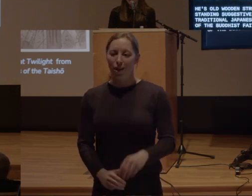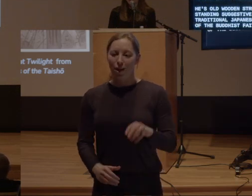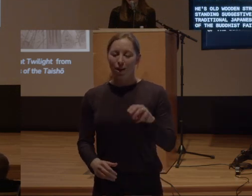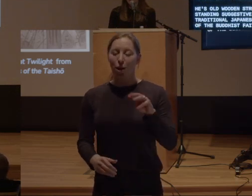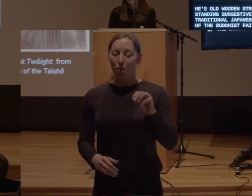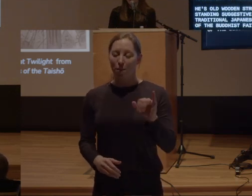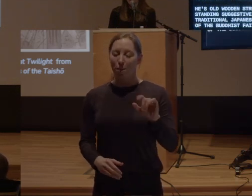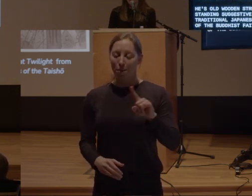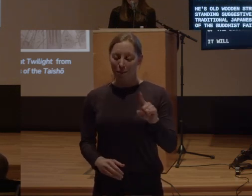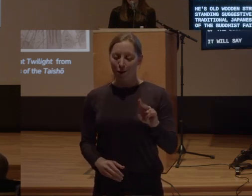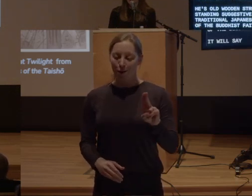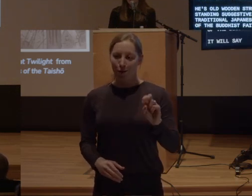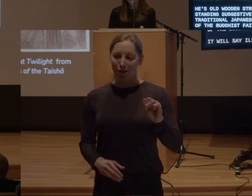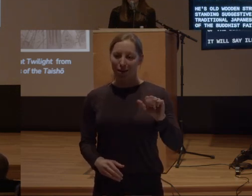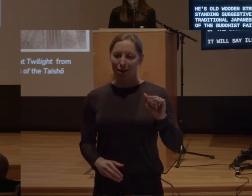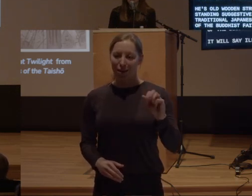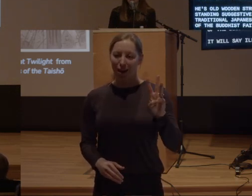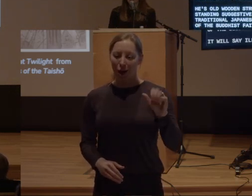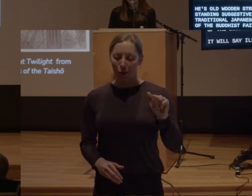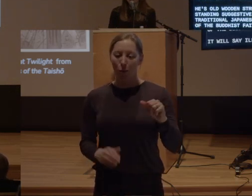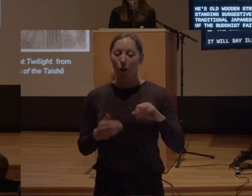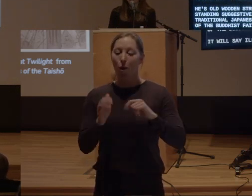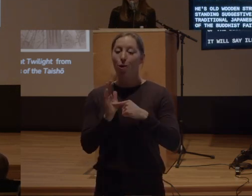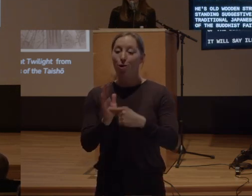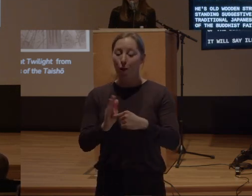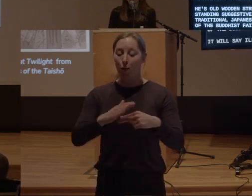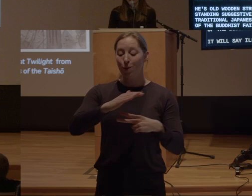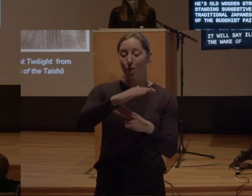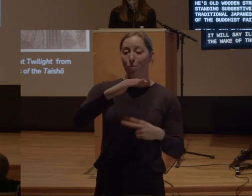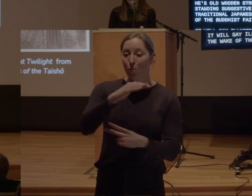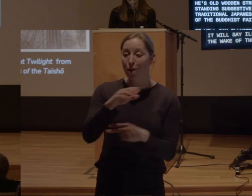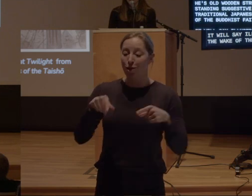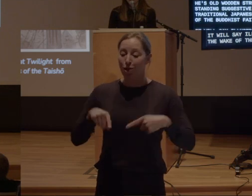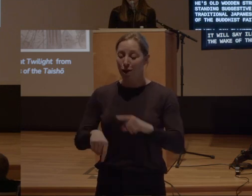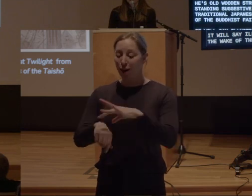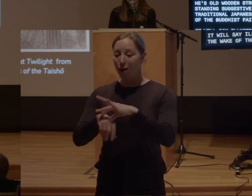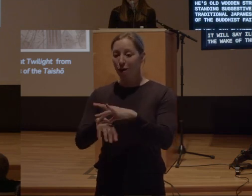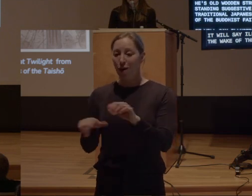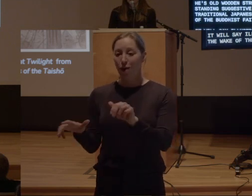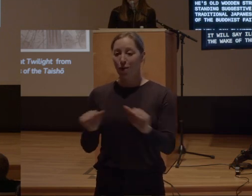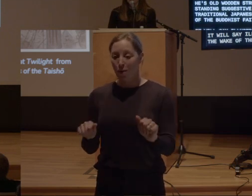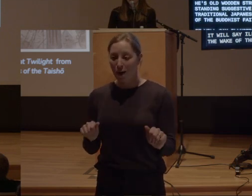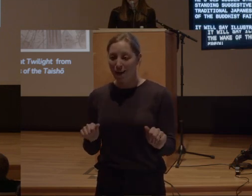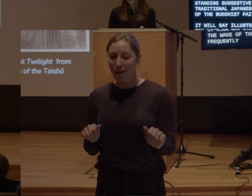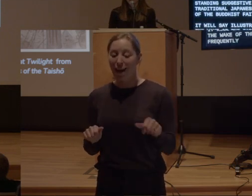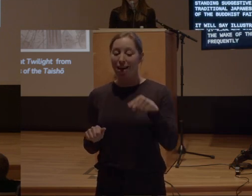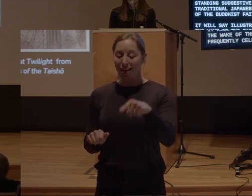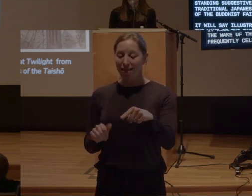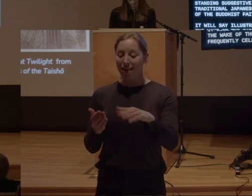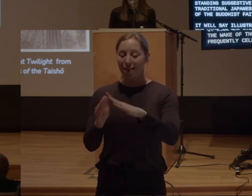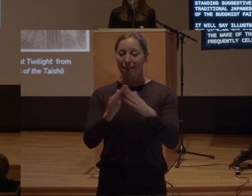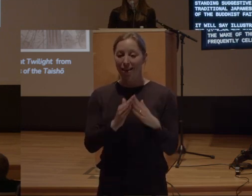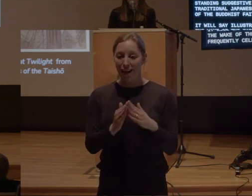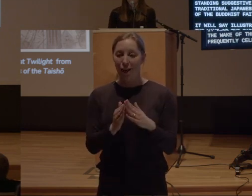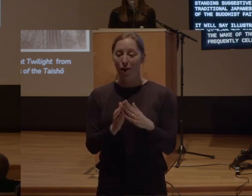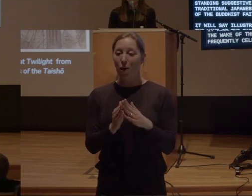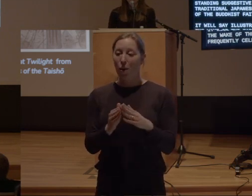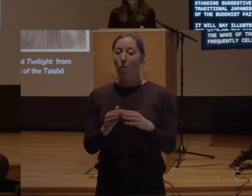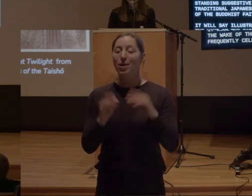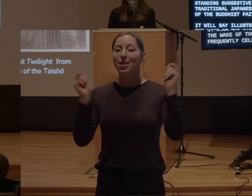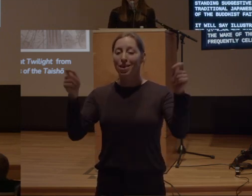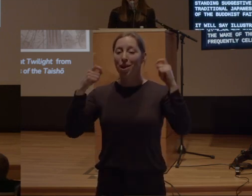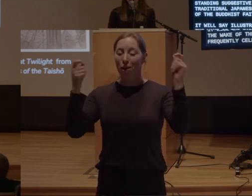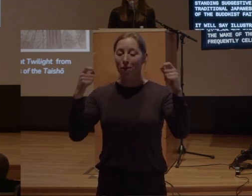Nishizawa also illustrates Nihonbashi Bridge in the wake of the earthquake, a city site that was frequently celebrated in woodblock prints by